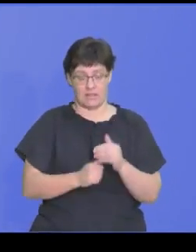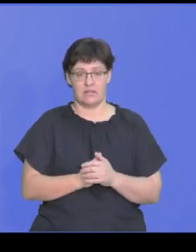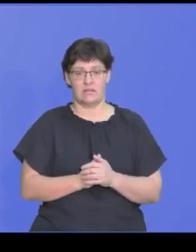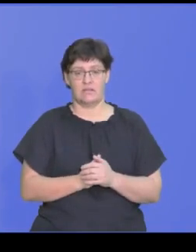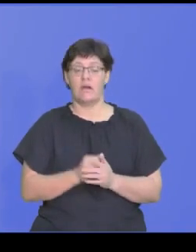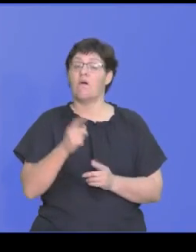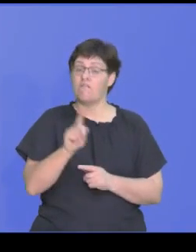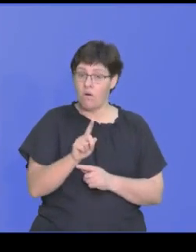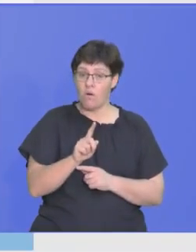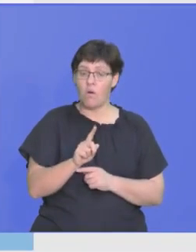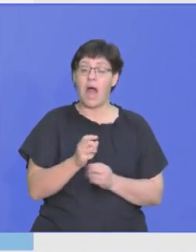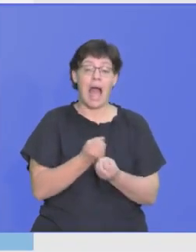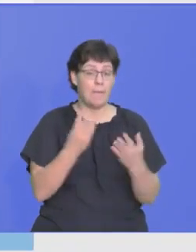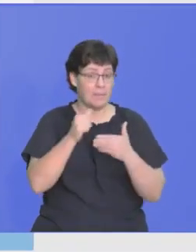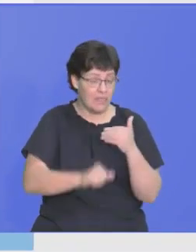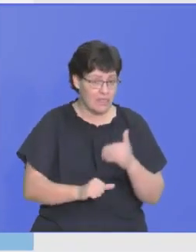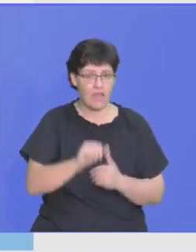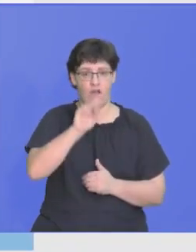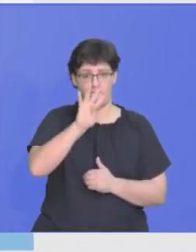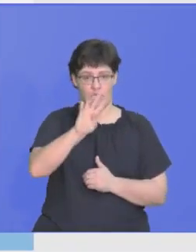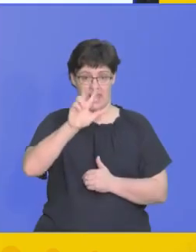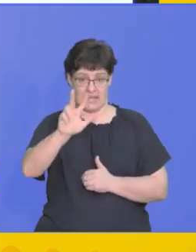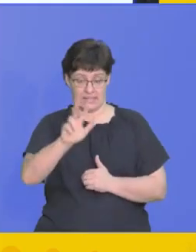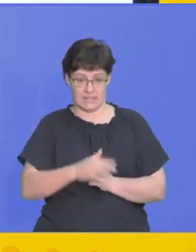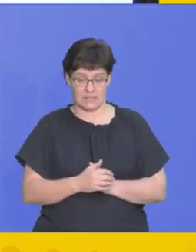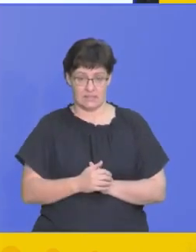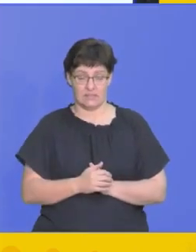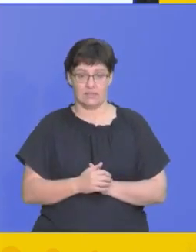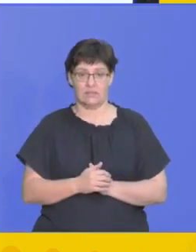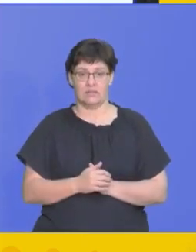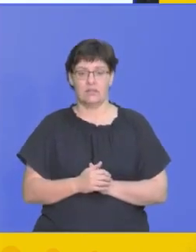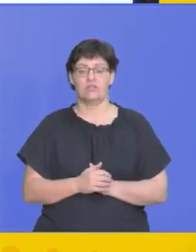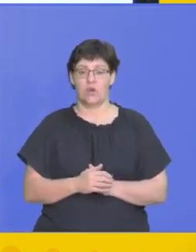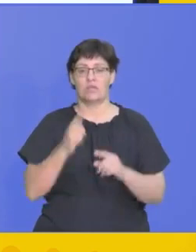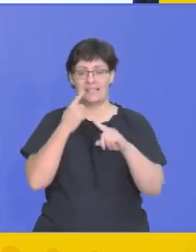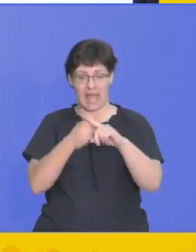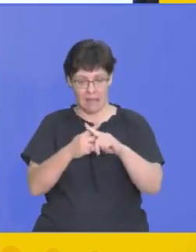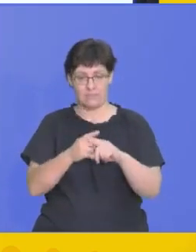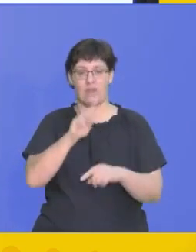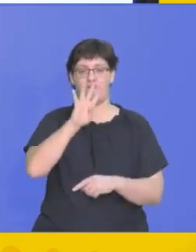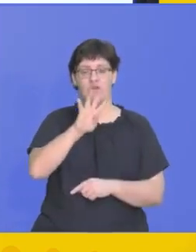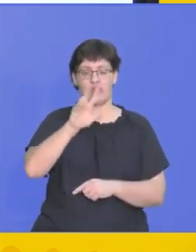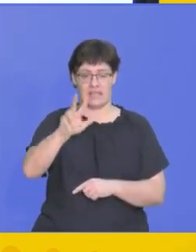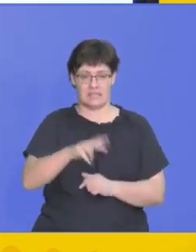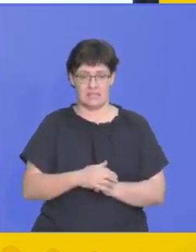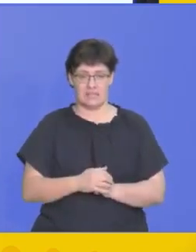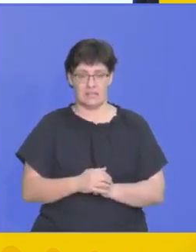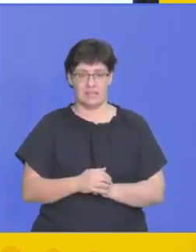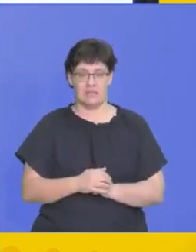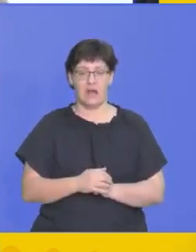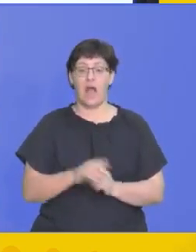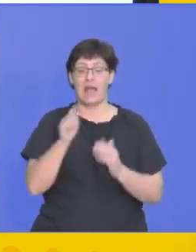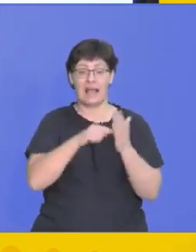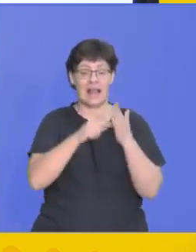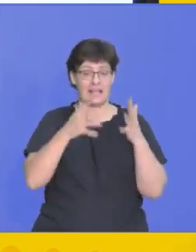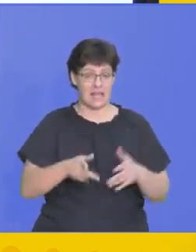multiply that by 48. And in fact, on my calculator, and this very often happens, your calculator's already got the number that you need. So all I'm going to do is,